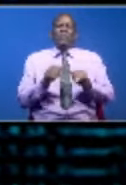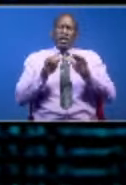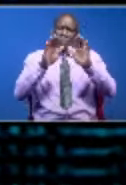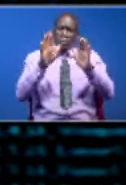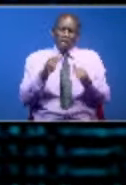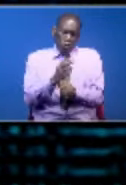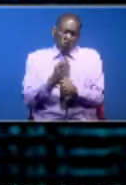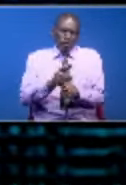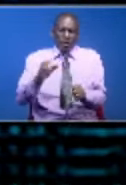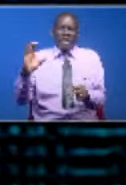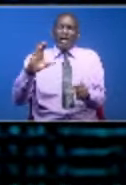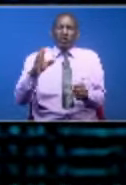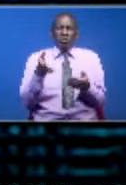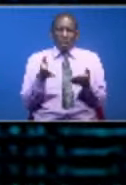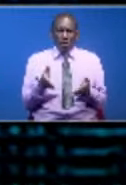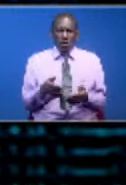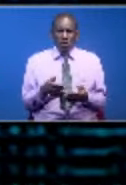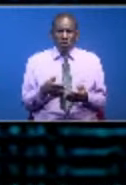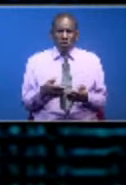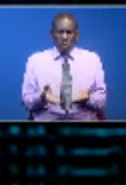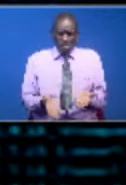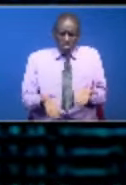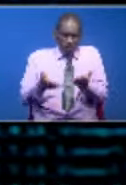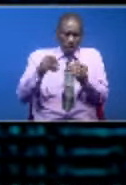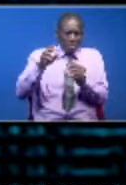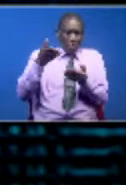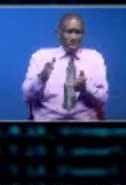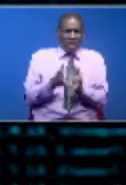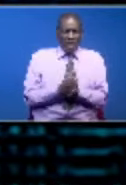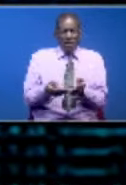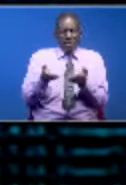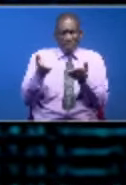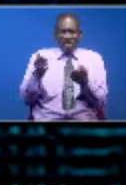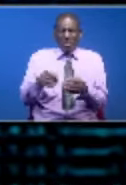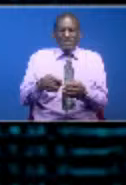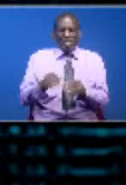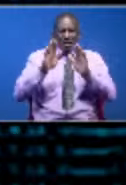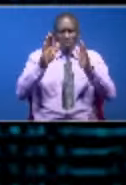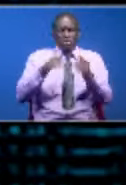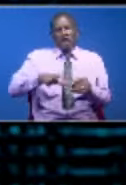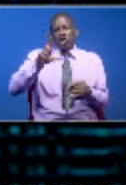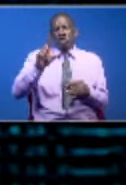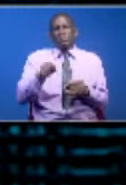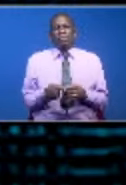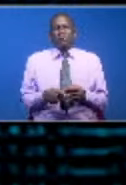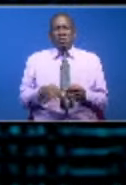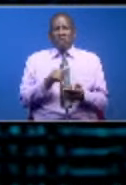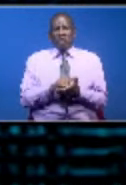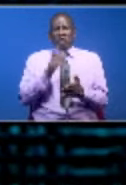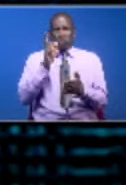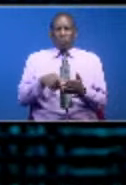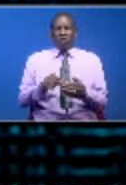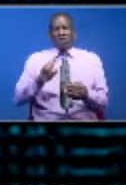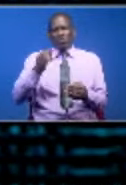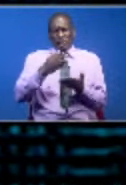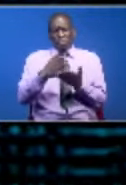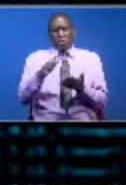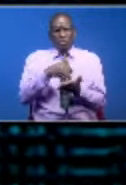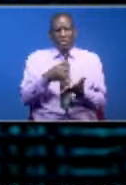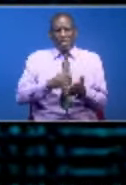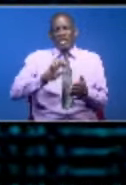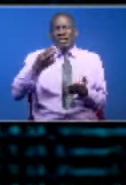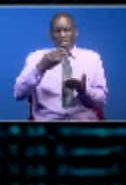So, scalability will come when the product is useful and affordable. So that's the first part of it. Then the second